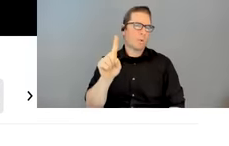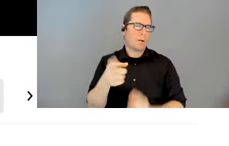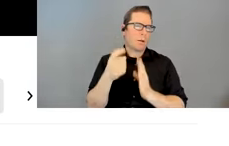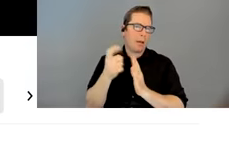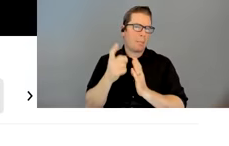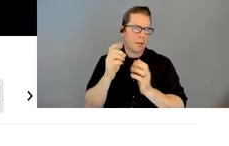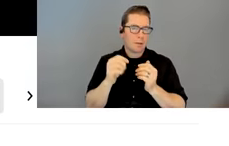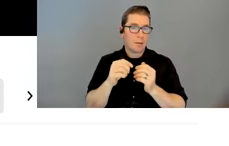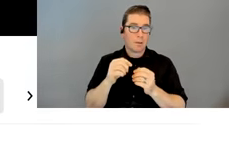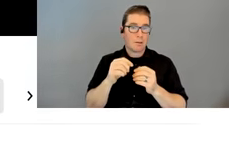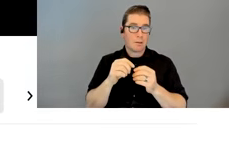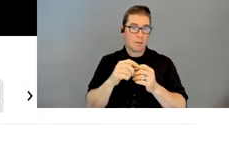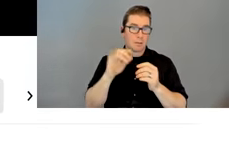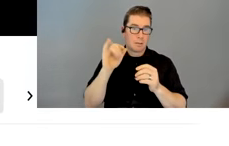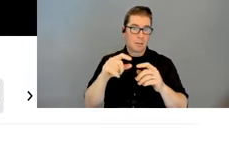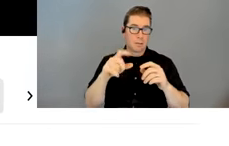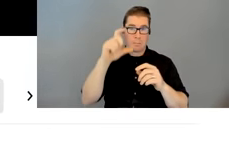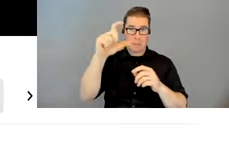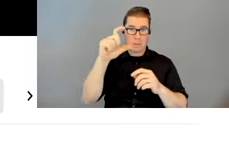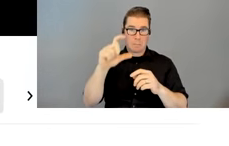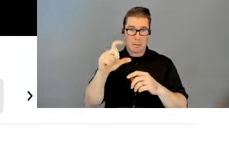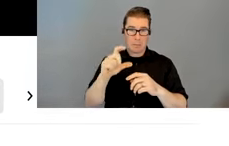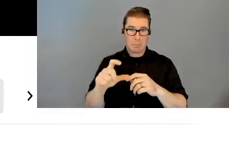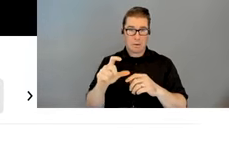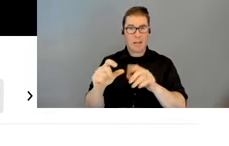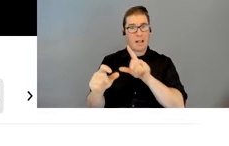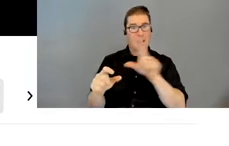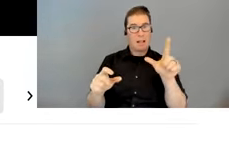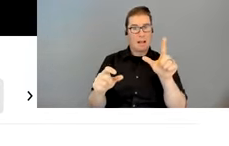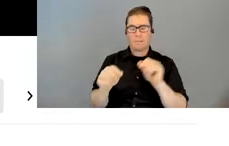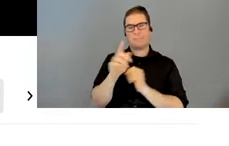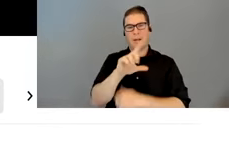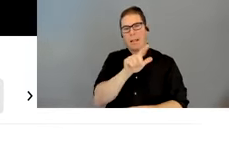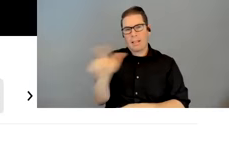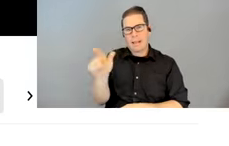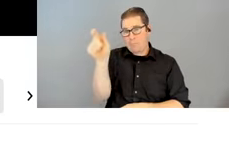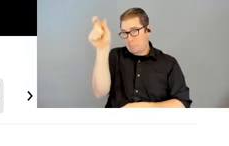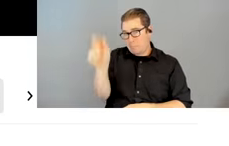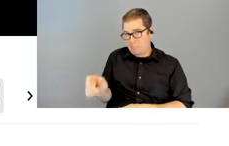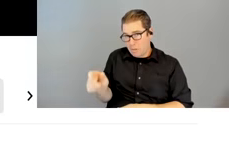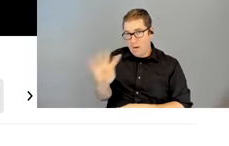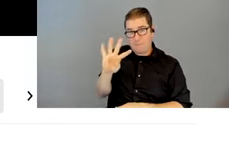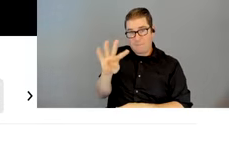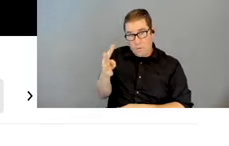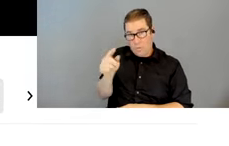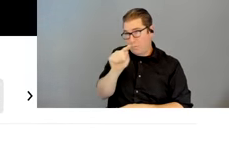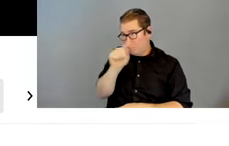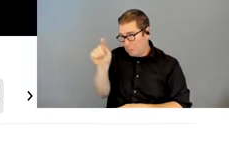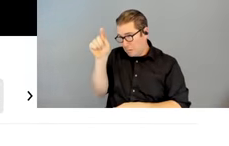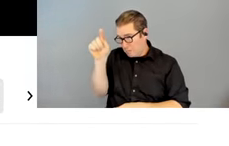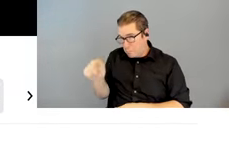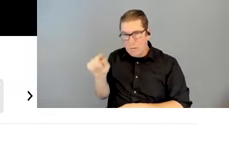fourth icon down on the left hand side is a little sticky note. If you click on that sticky